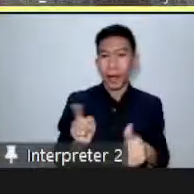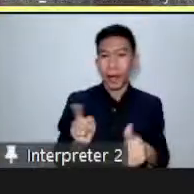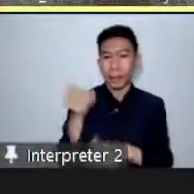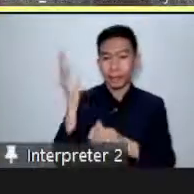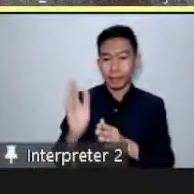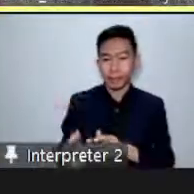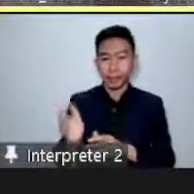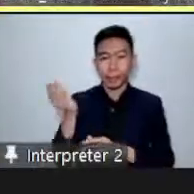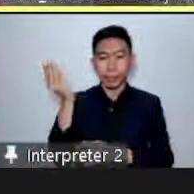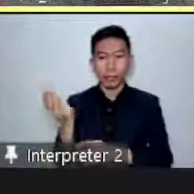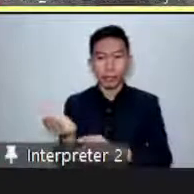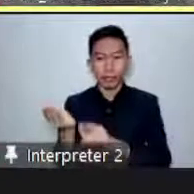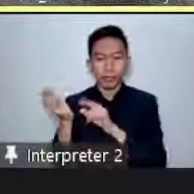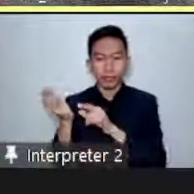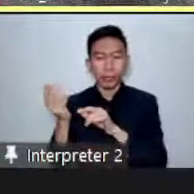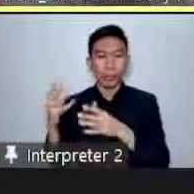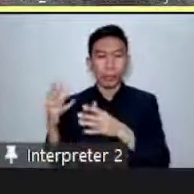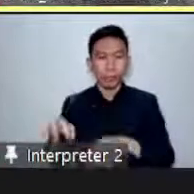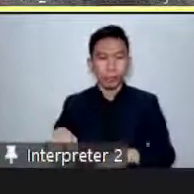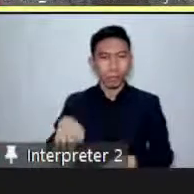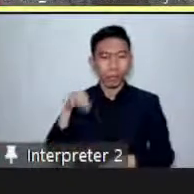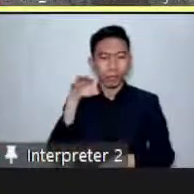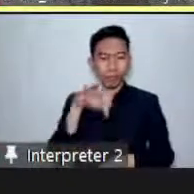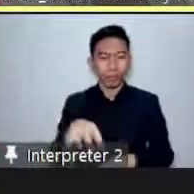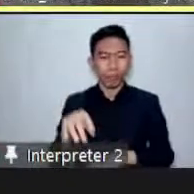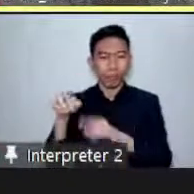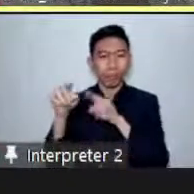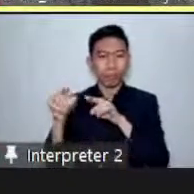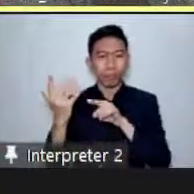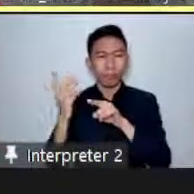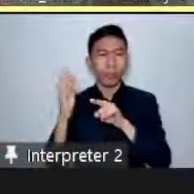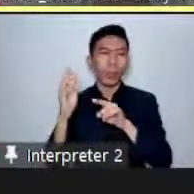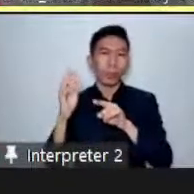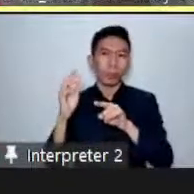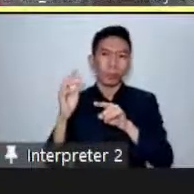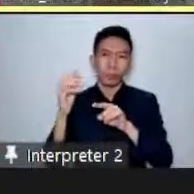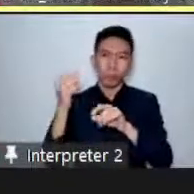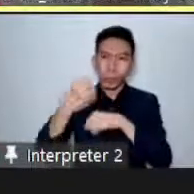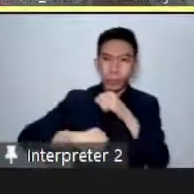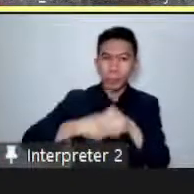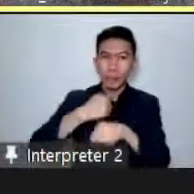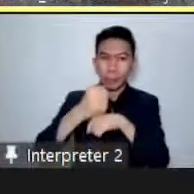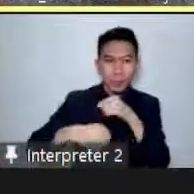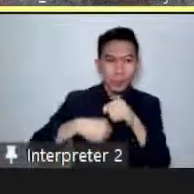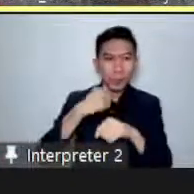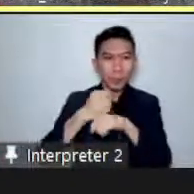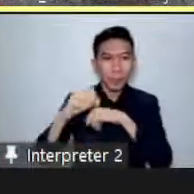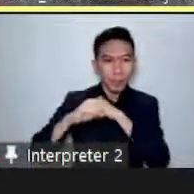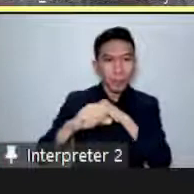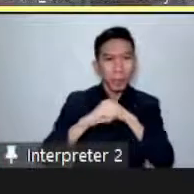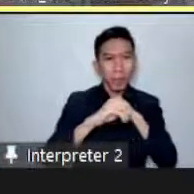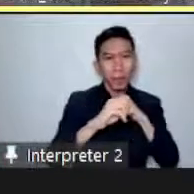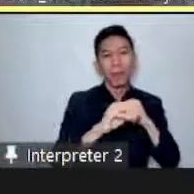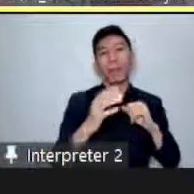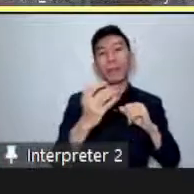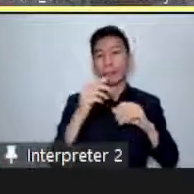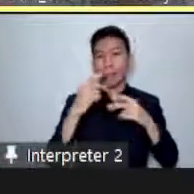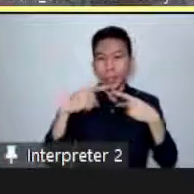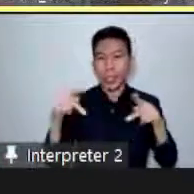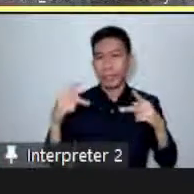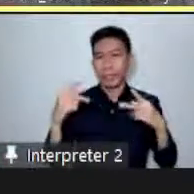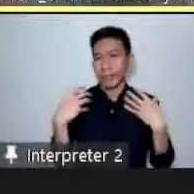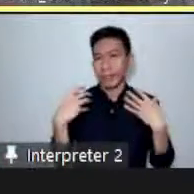and also contributes to nurturing our soon-to-be public health leaders. She is currently the